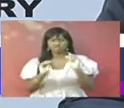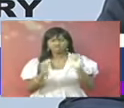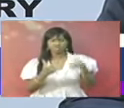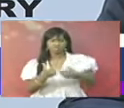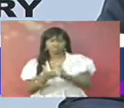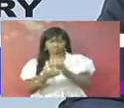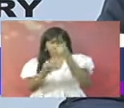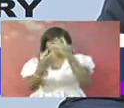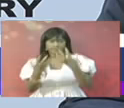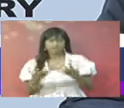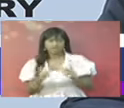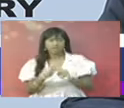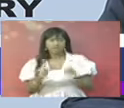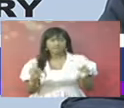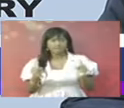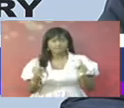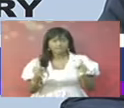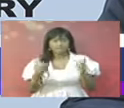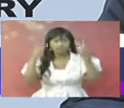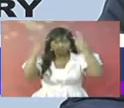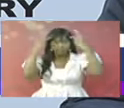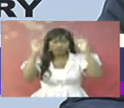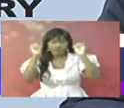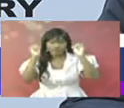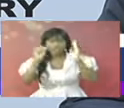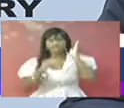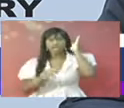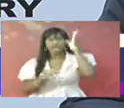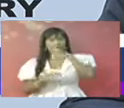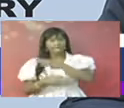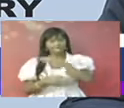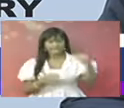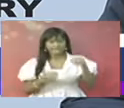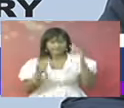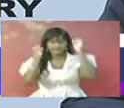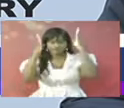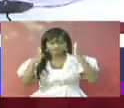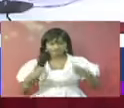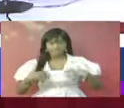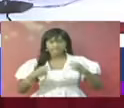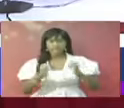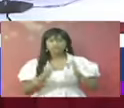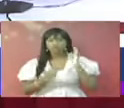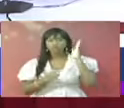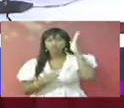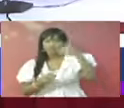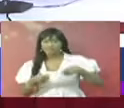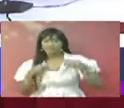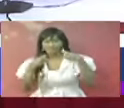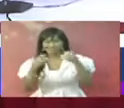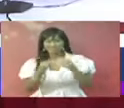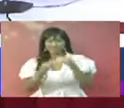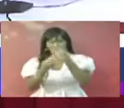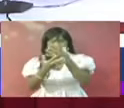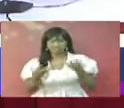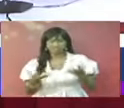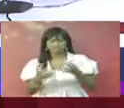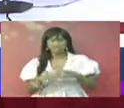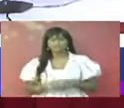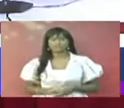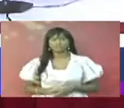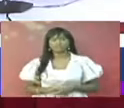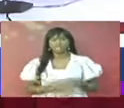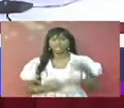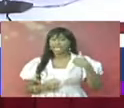But again, the Honourable Minister and Prime Minister will be the ones giving those kinds of updates. Okay, thank you, CMO. We have time for a